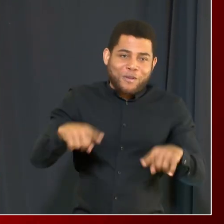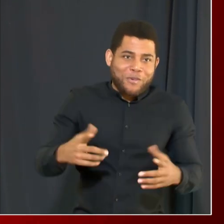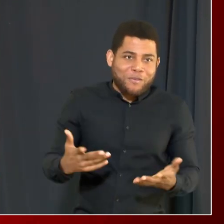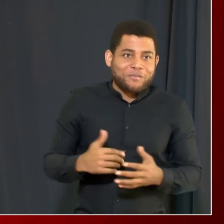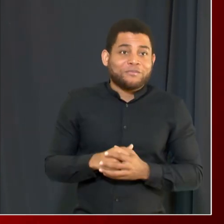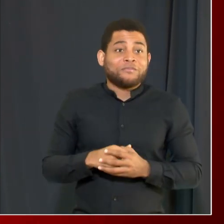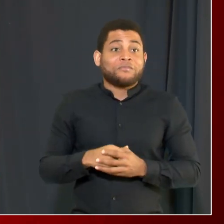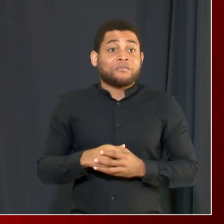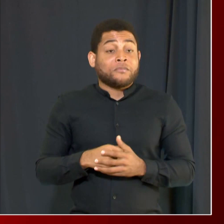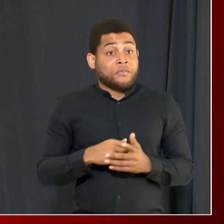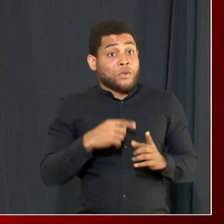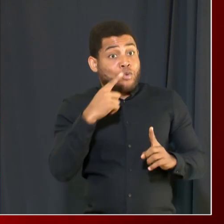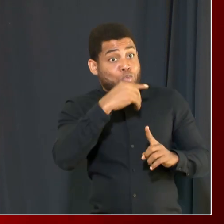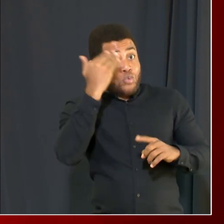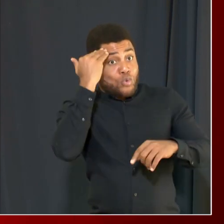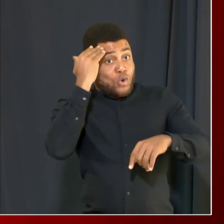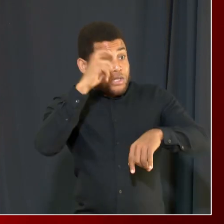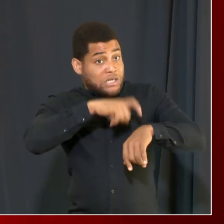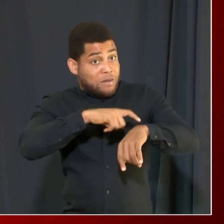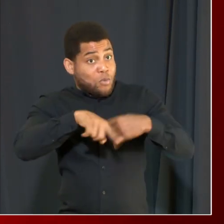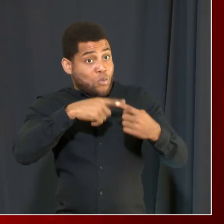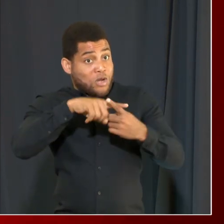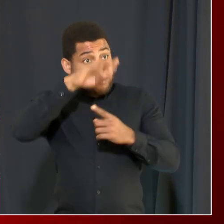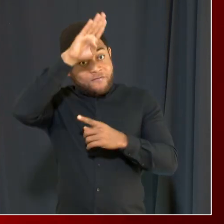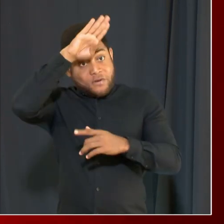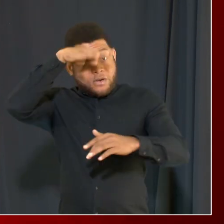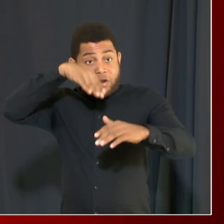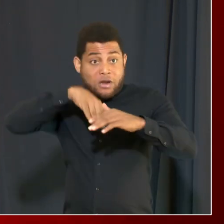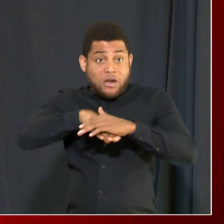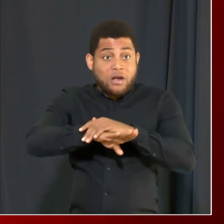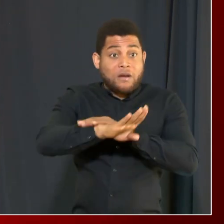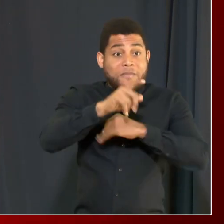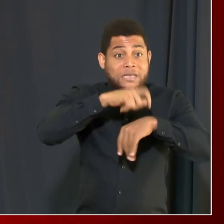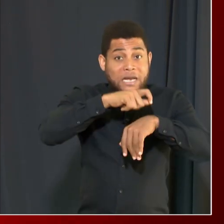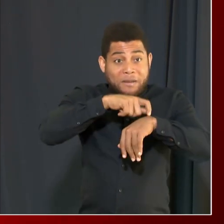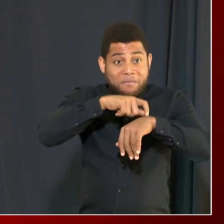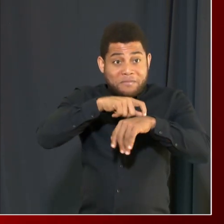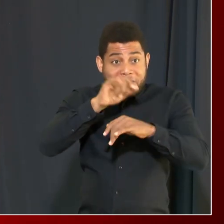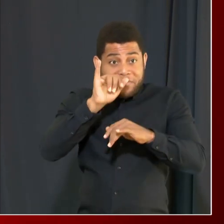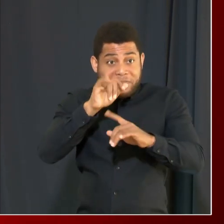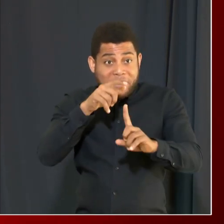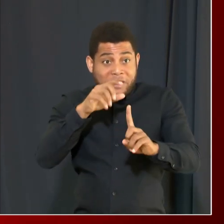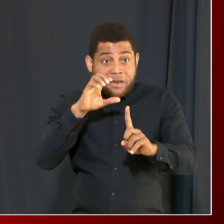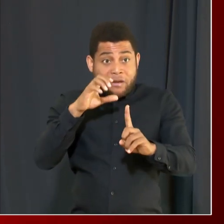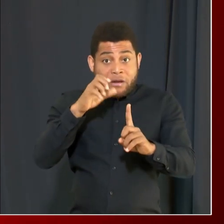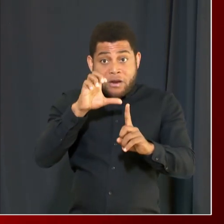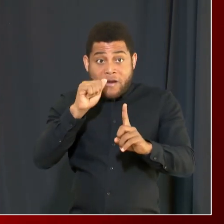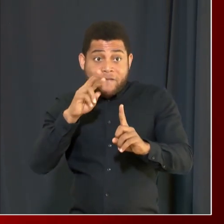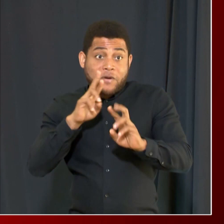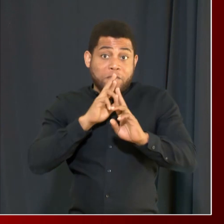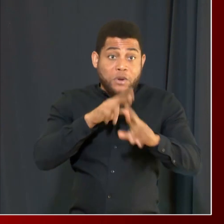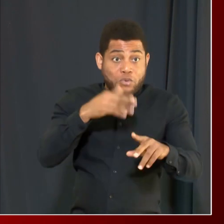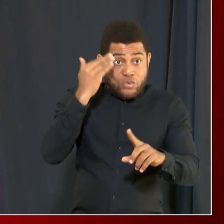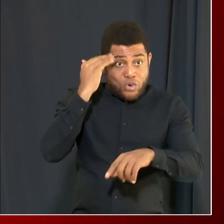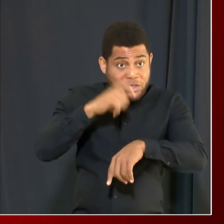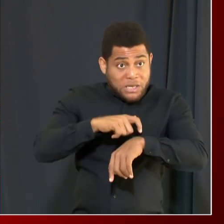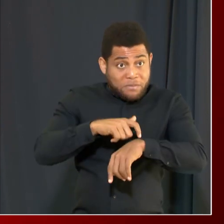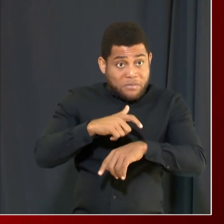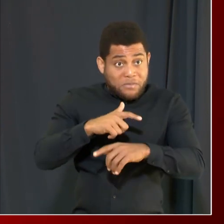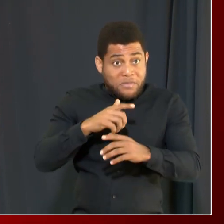first responders first made entry or attempted to make entry into the district dogs? Because from the CAD report, it appears that it's well